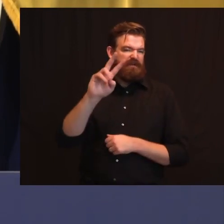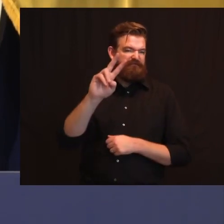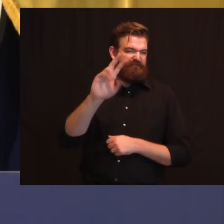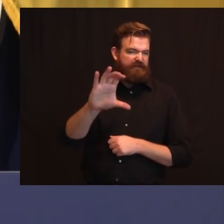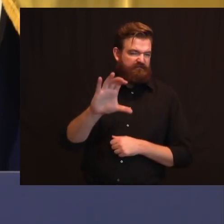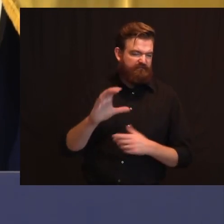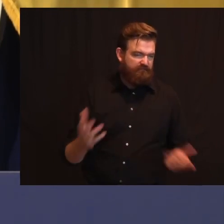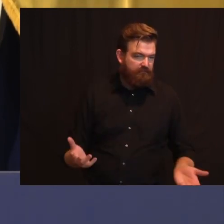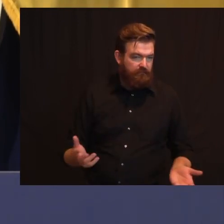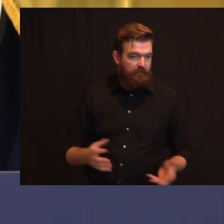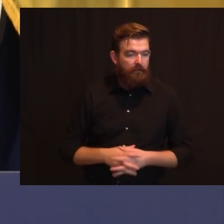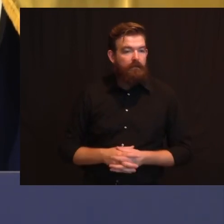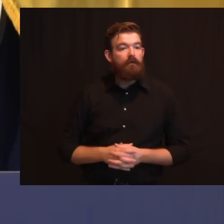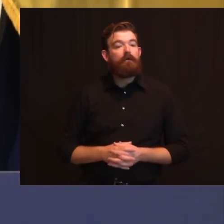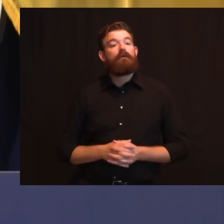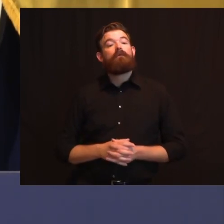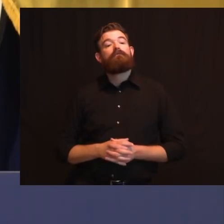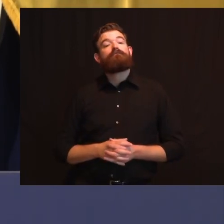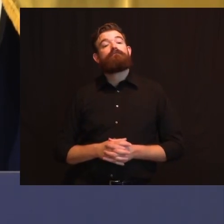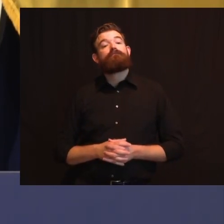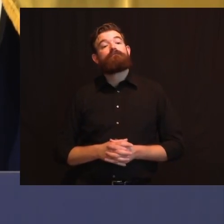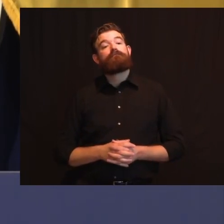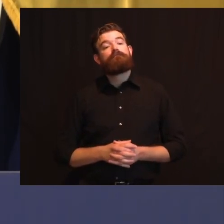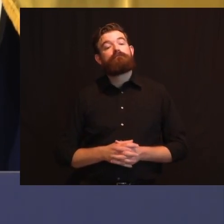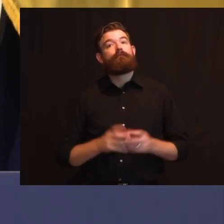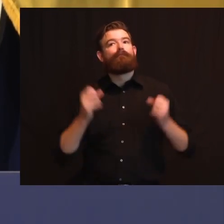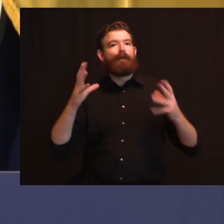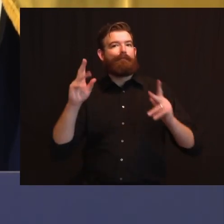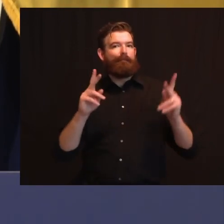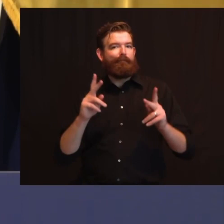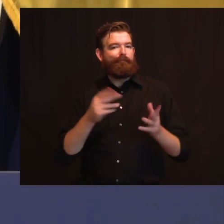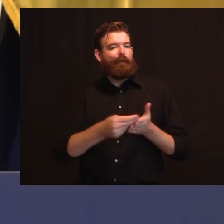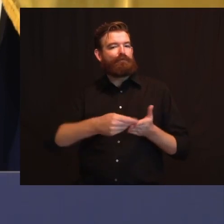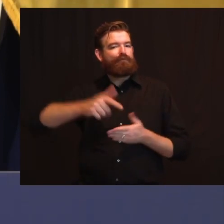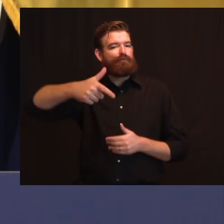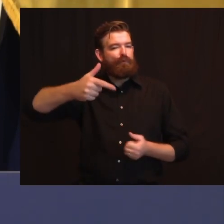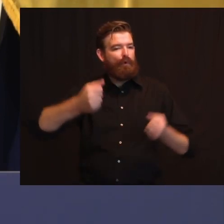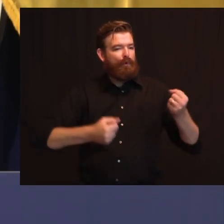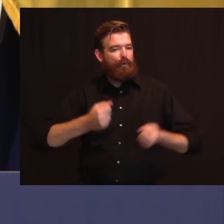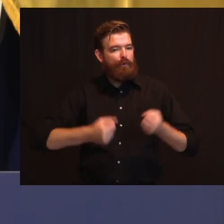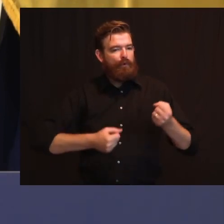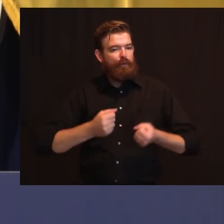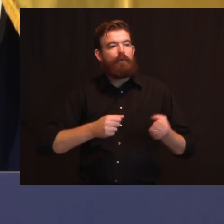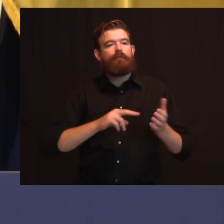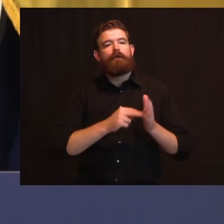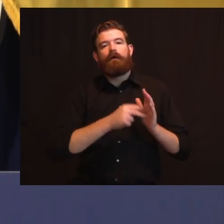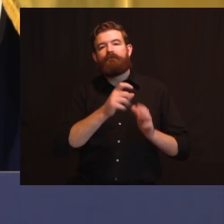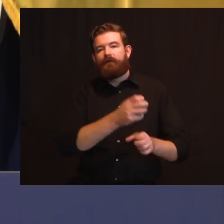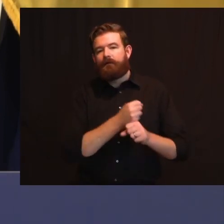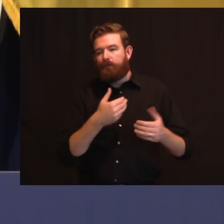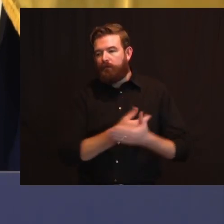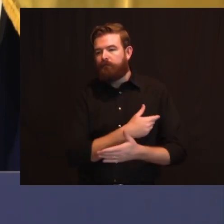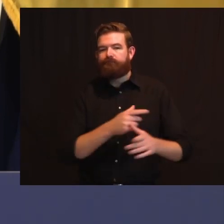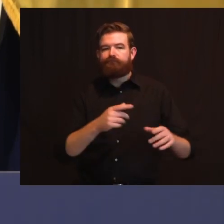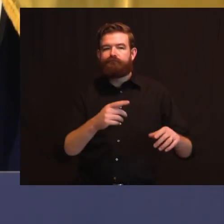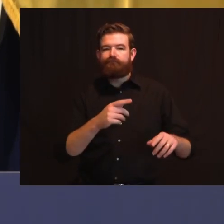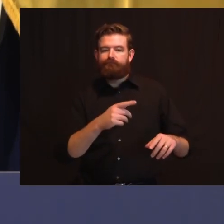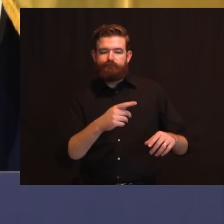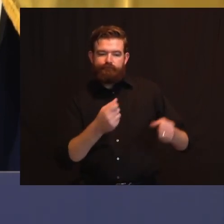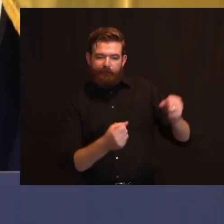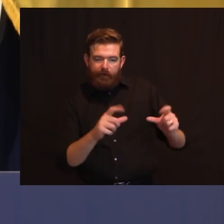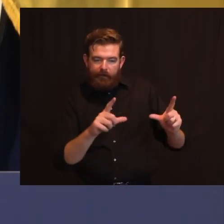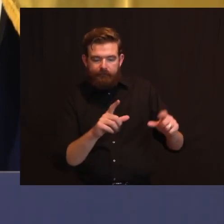that I think is worth underscoring. They are at an overwhelming level relative to any other all-time high nationally.